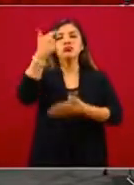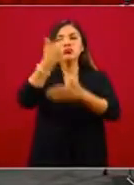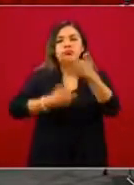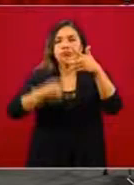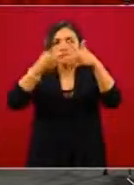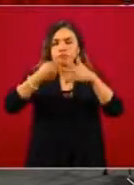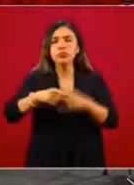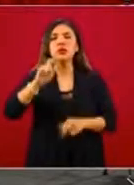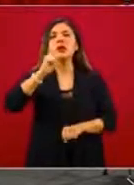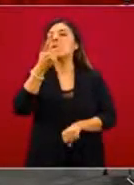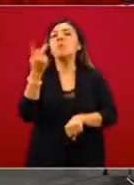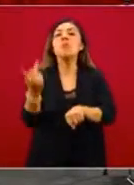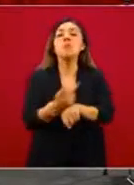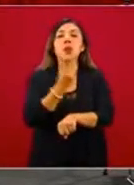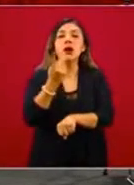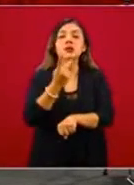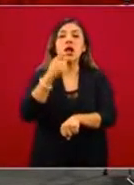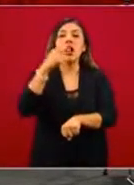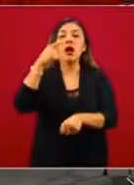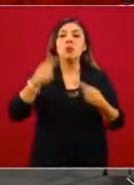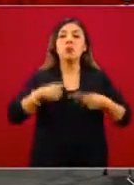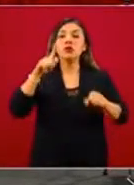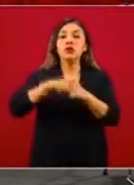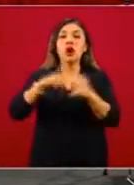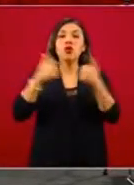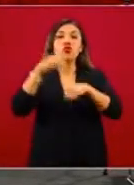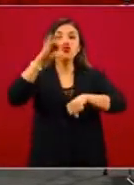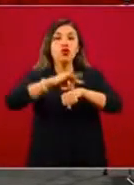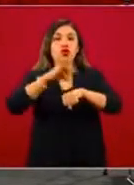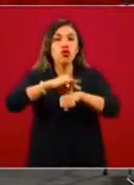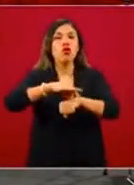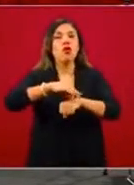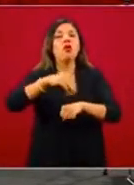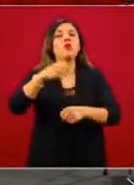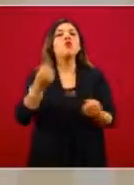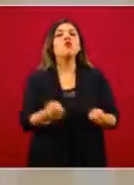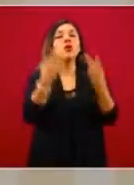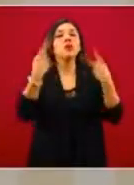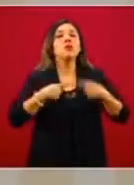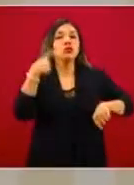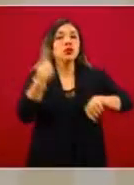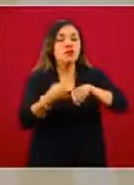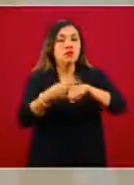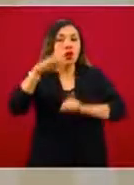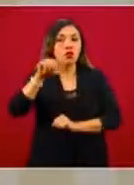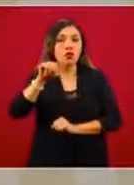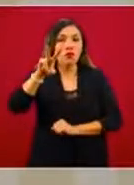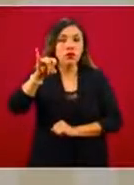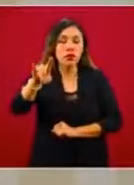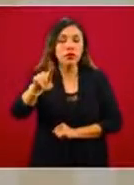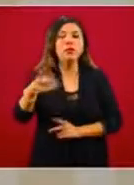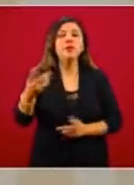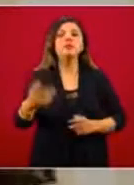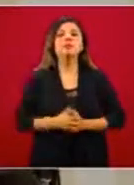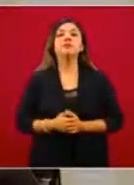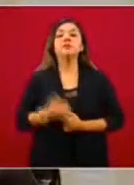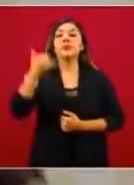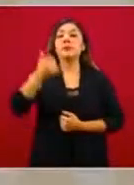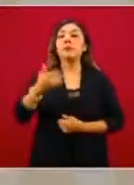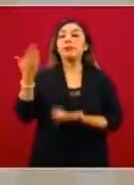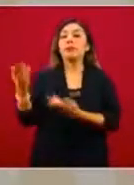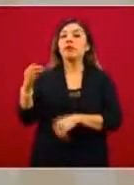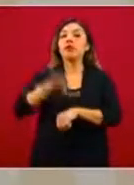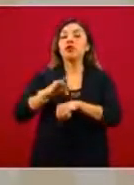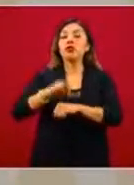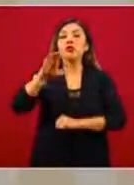and statistics for what is going on with health care professionals who have been affected by COVID.